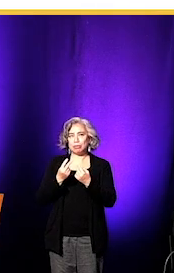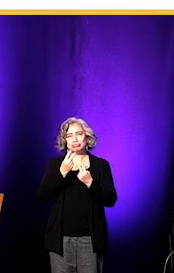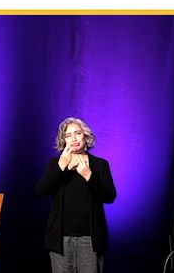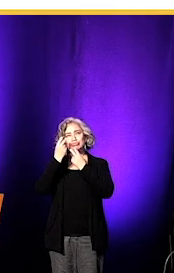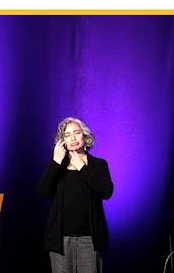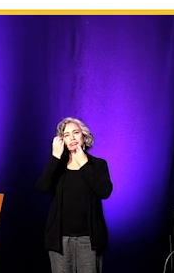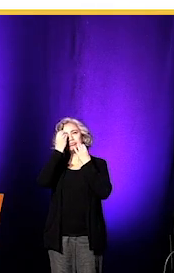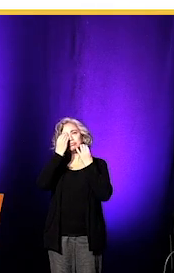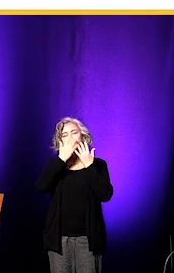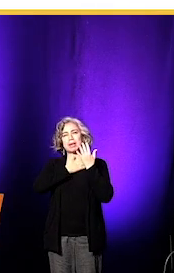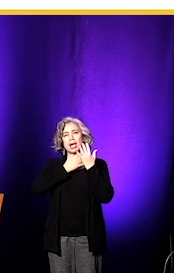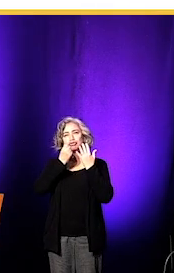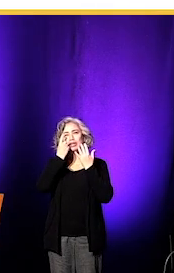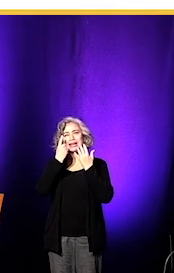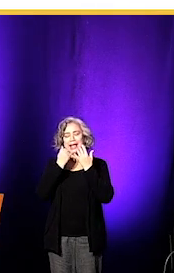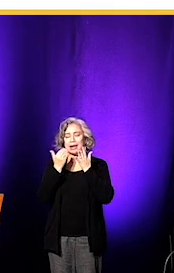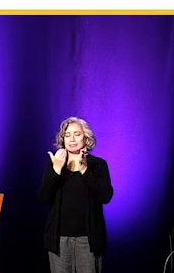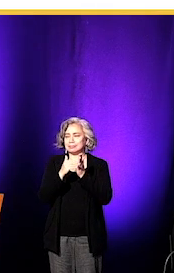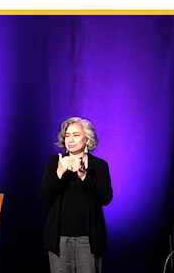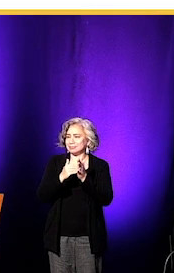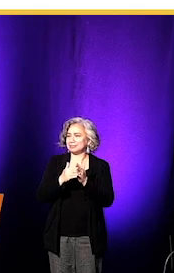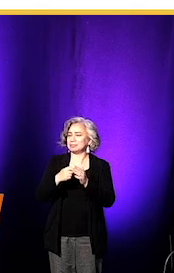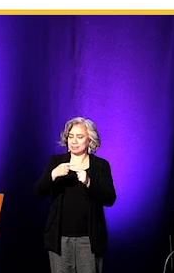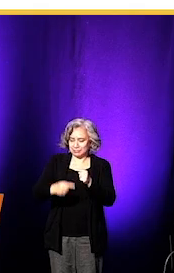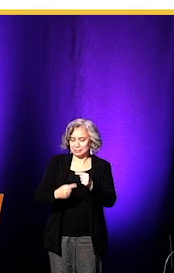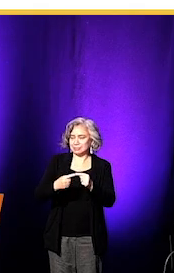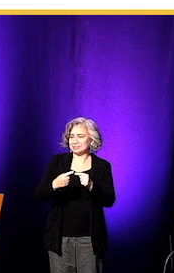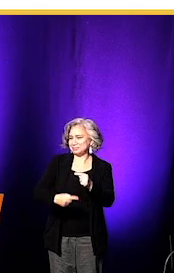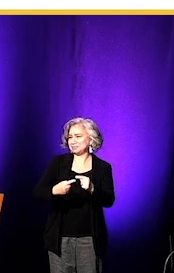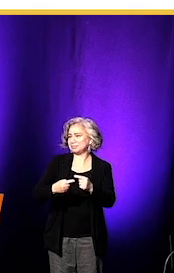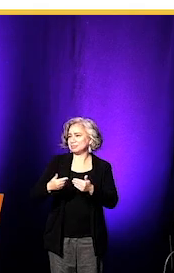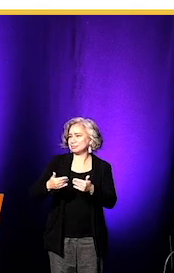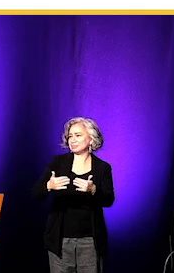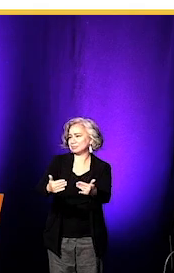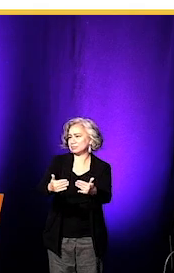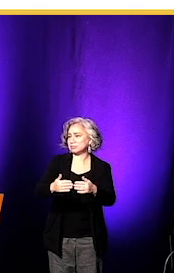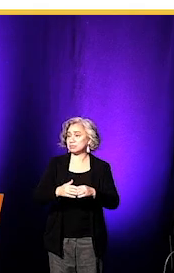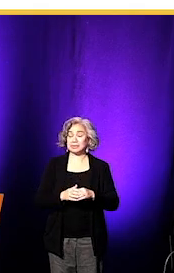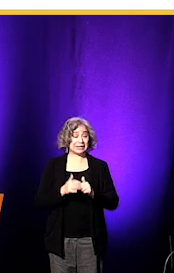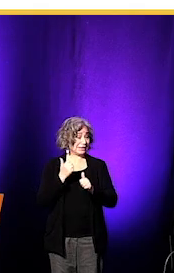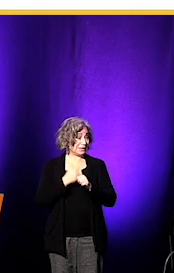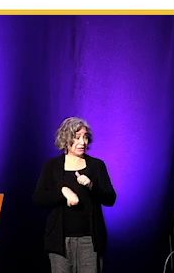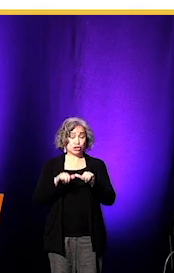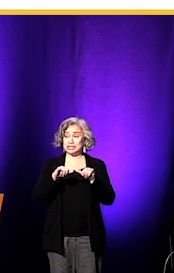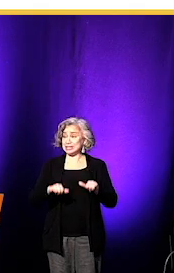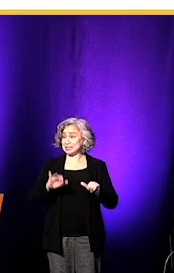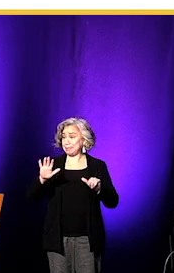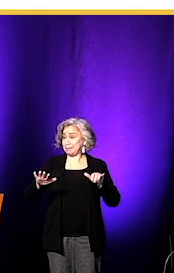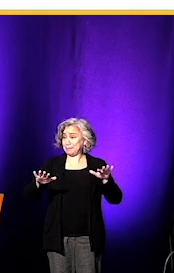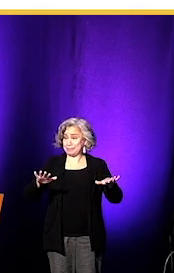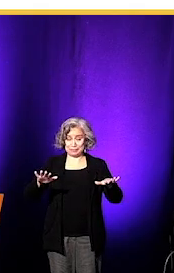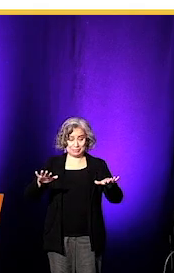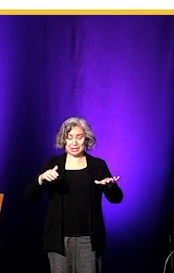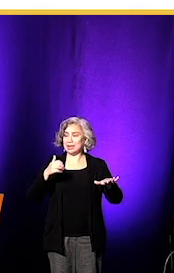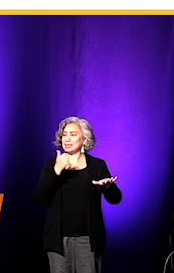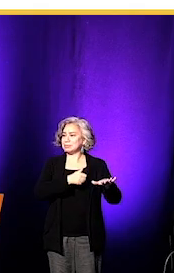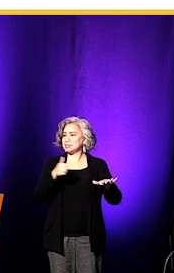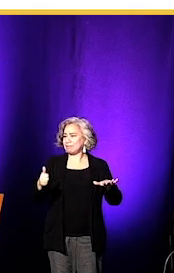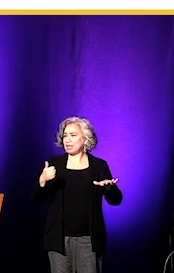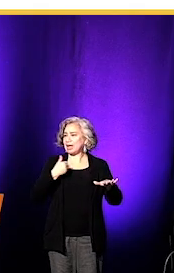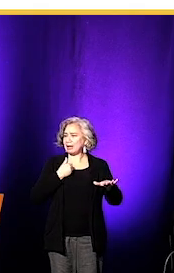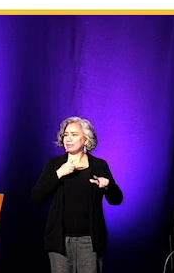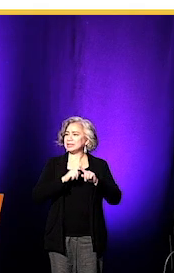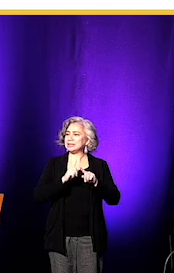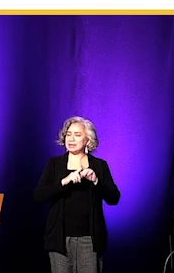understandings. In this figure, you will note that each system was constituted by a number of smaller activity systems or